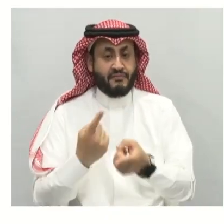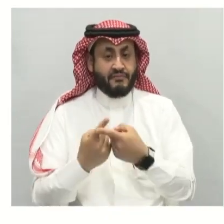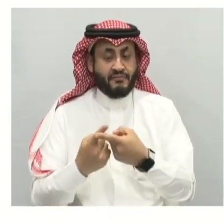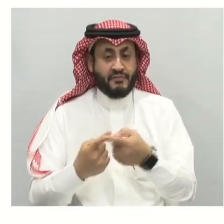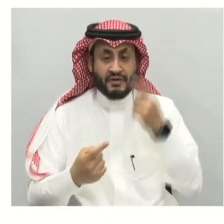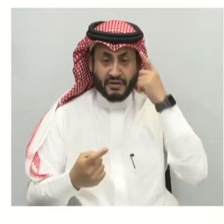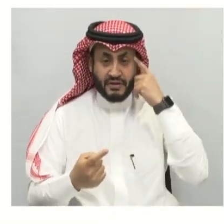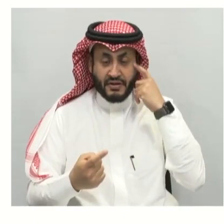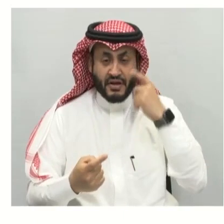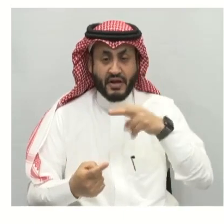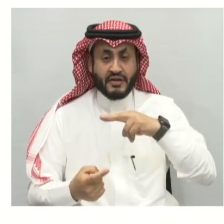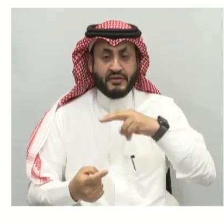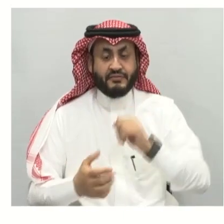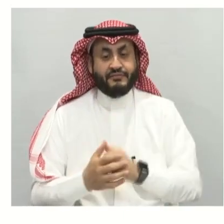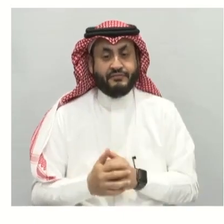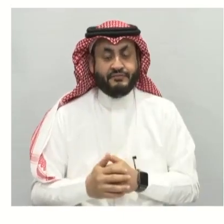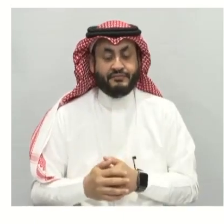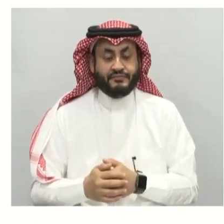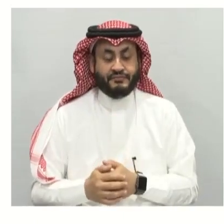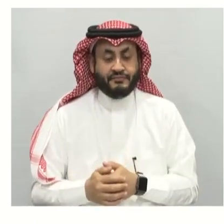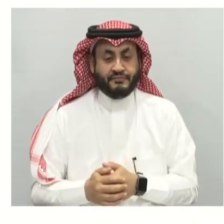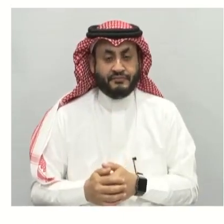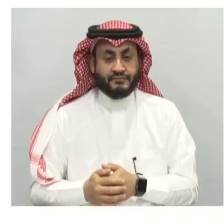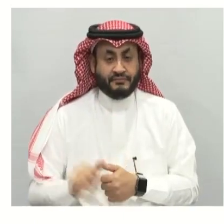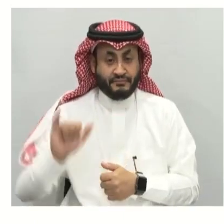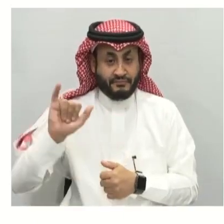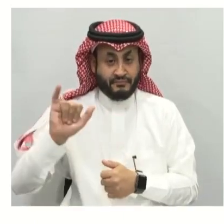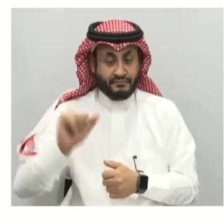them together. I